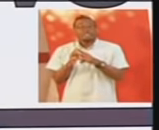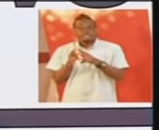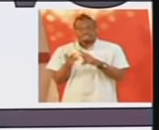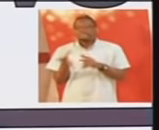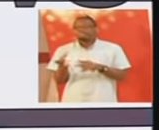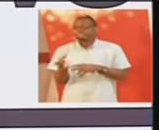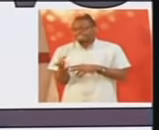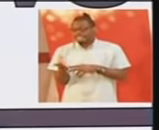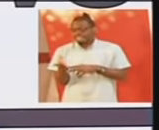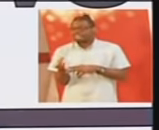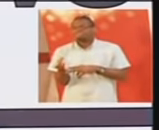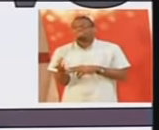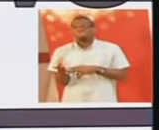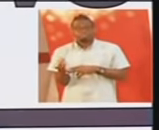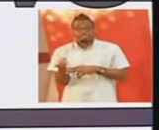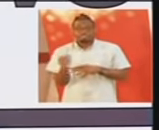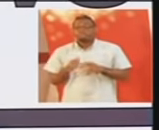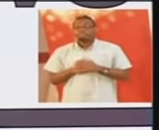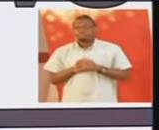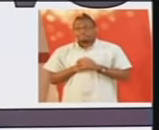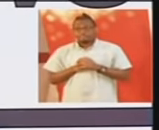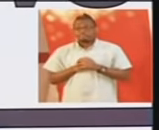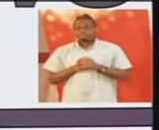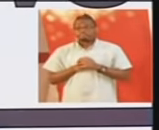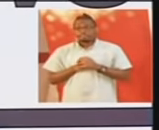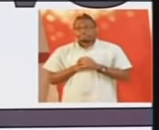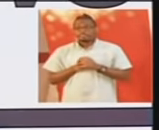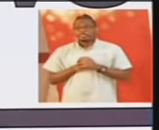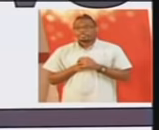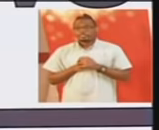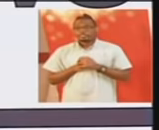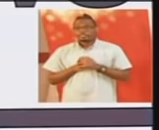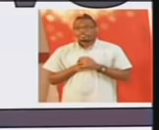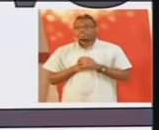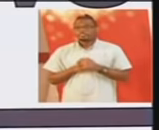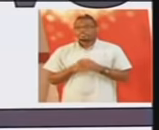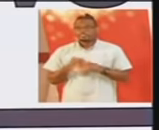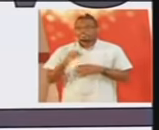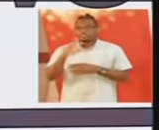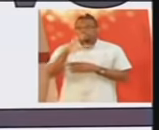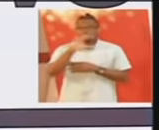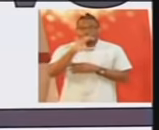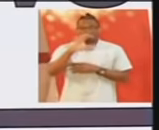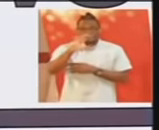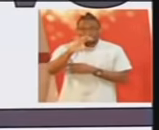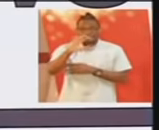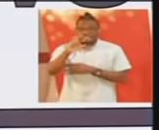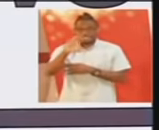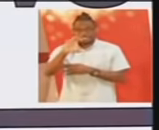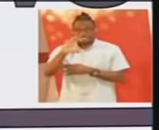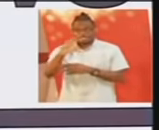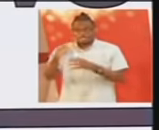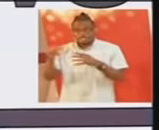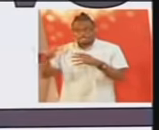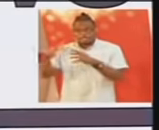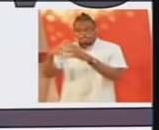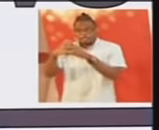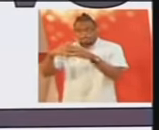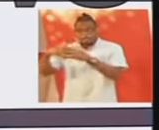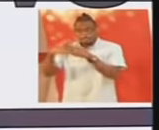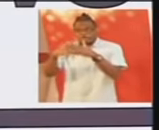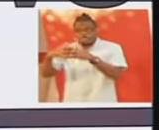According to the Centers for Disease Control and Prevention, better known as the CDC, in the United States, the median age of